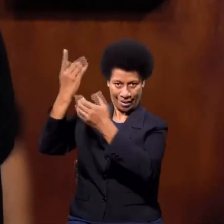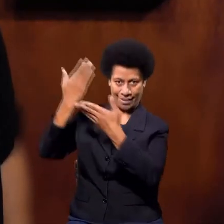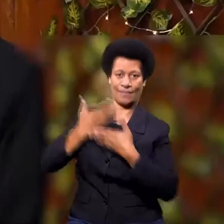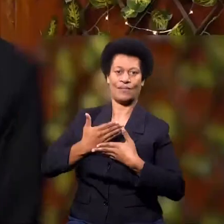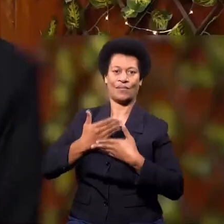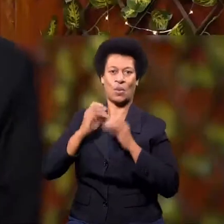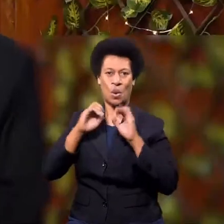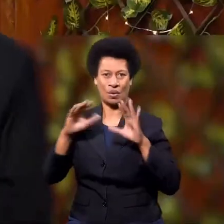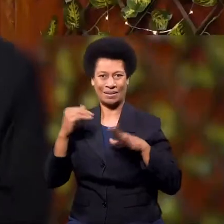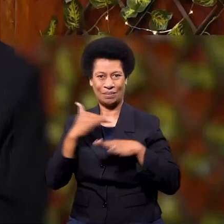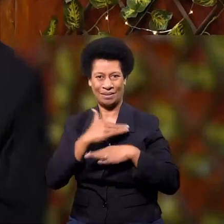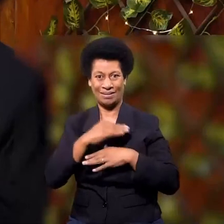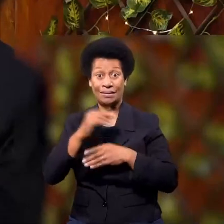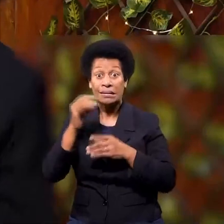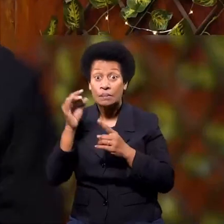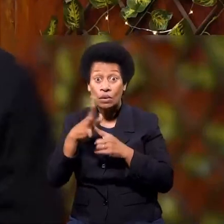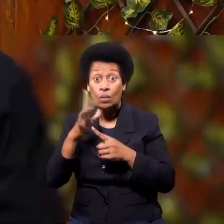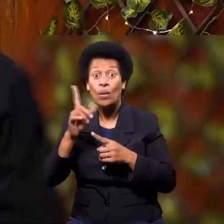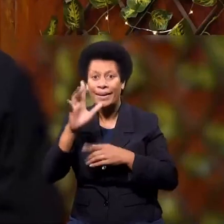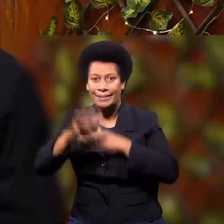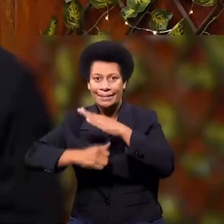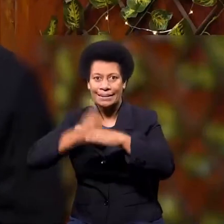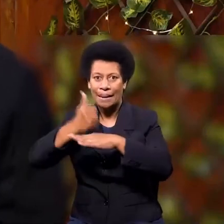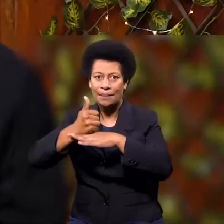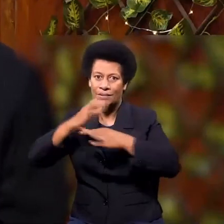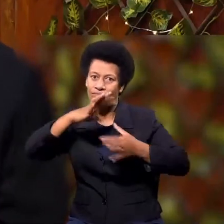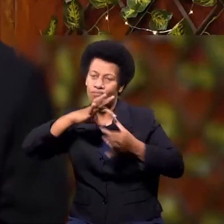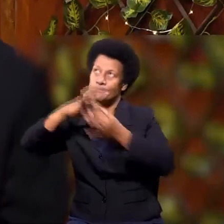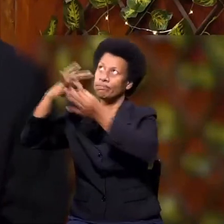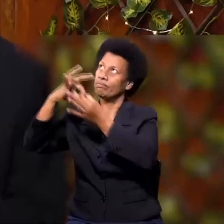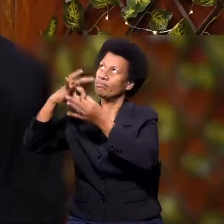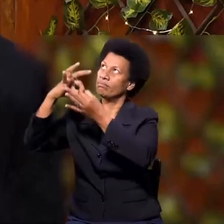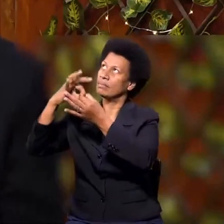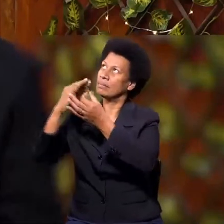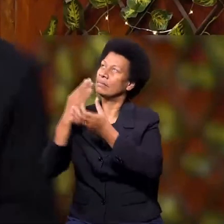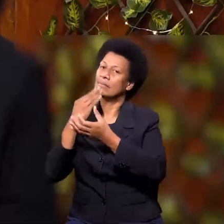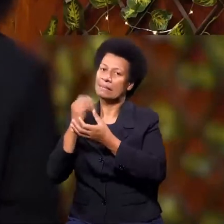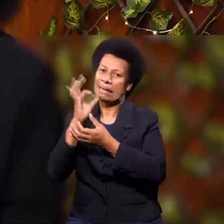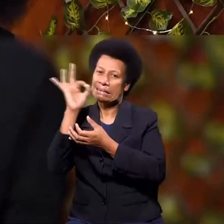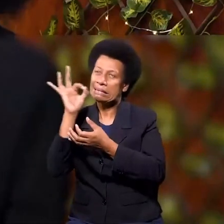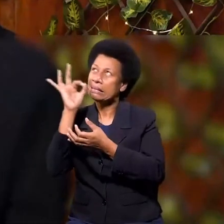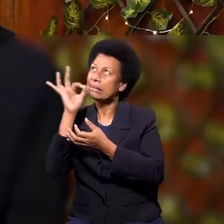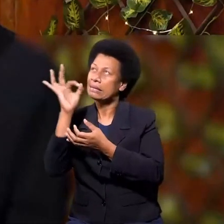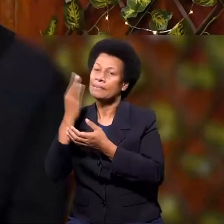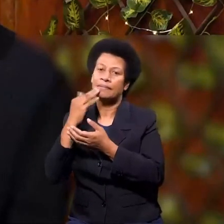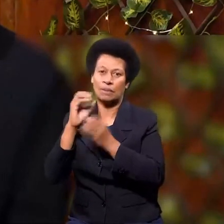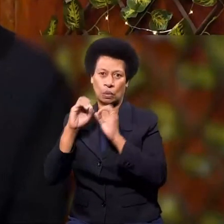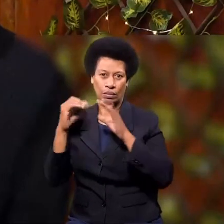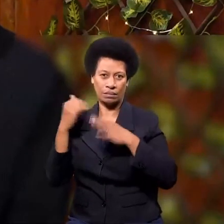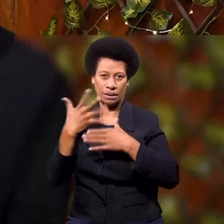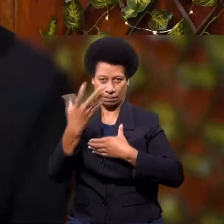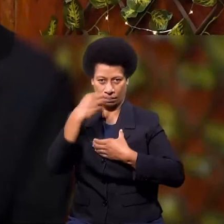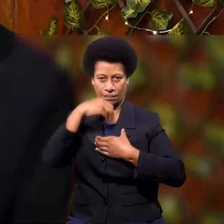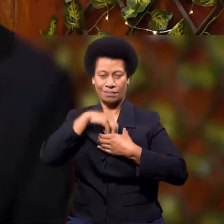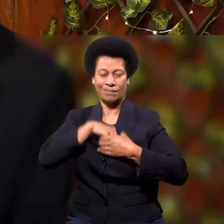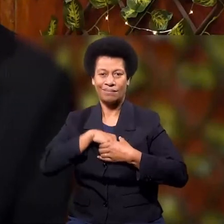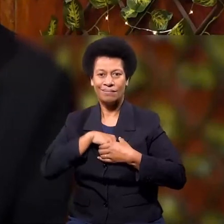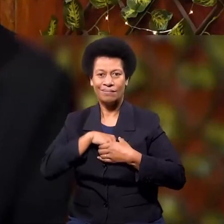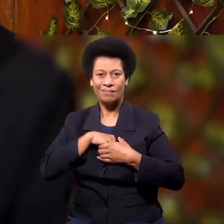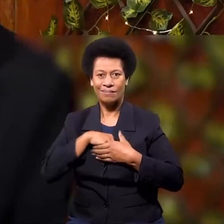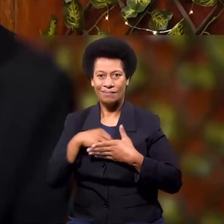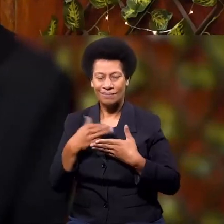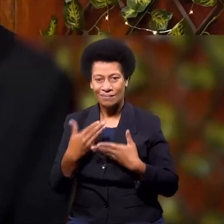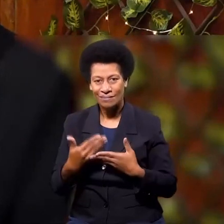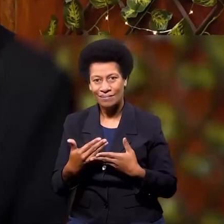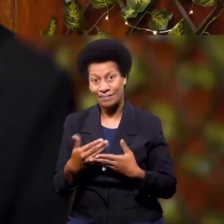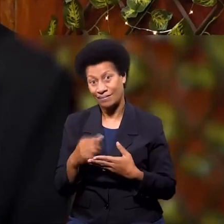It's important that we establish that relationship with the Spirit, eh? Yes. So that we pursue that personal relationship, as we've been mentioning, with God.